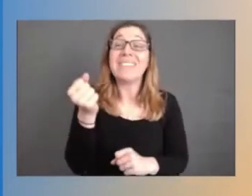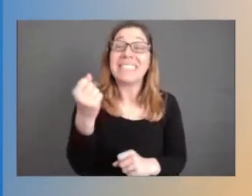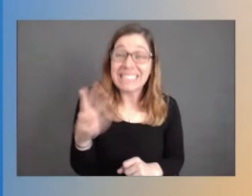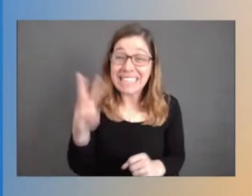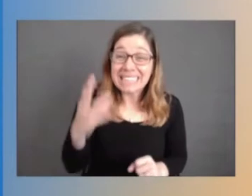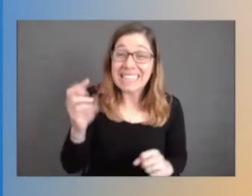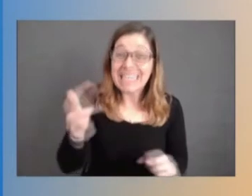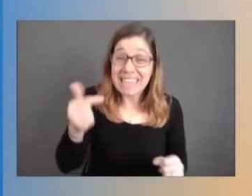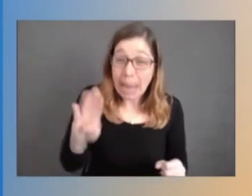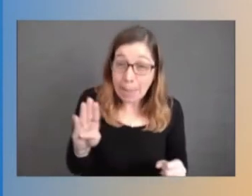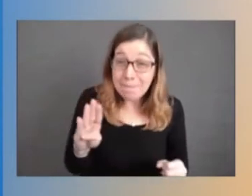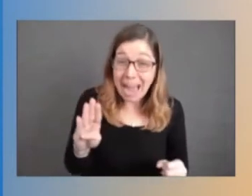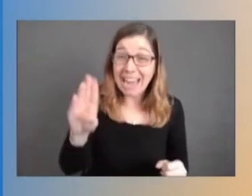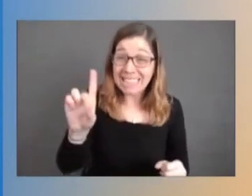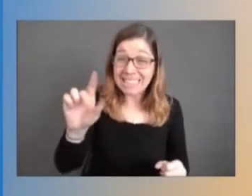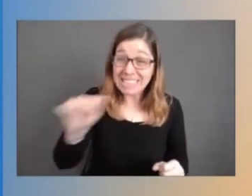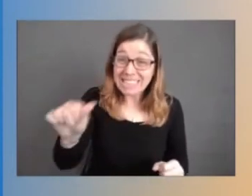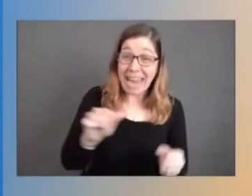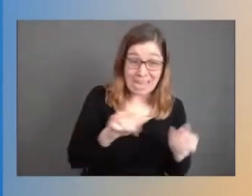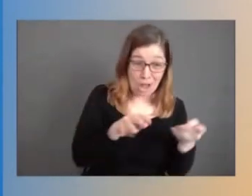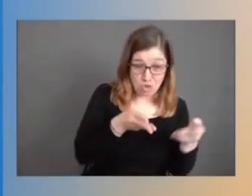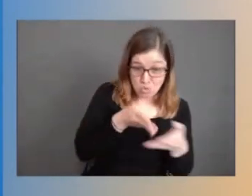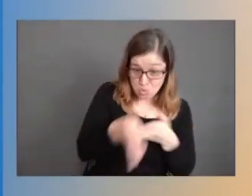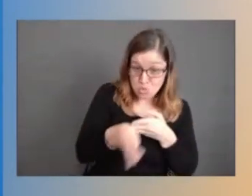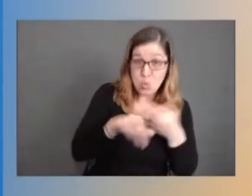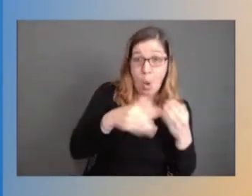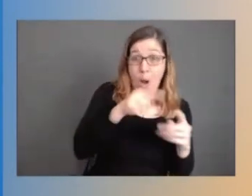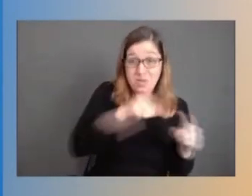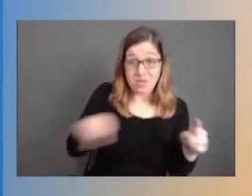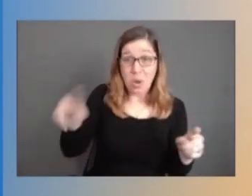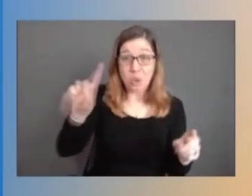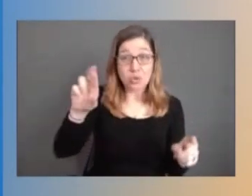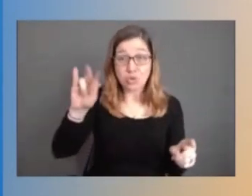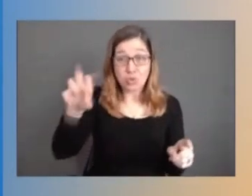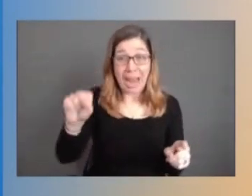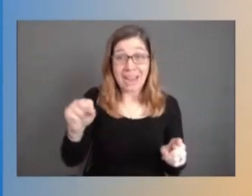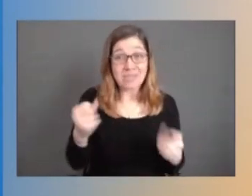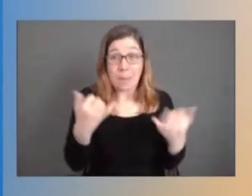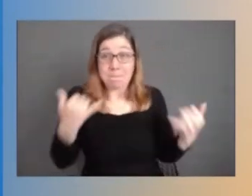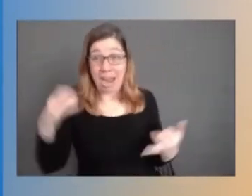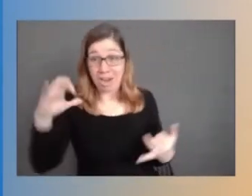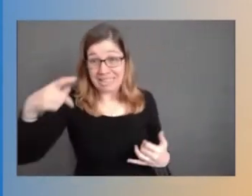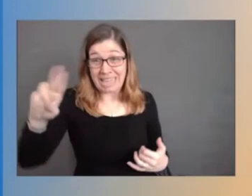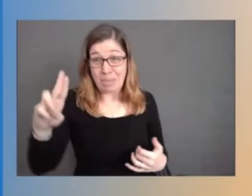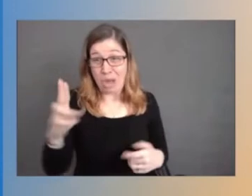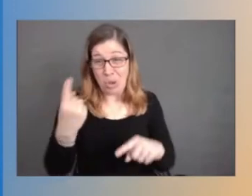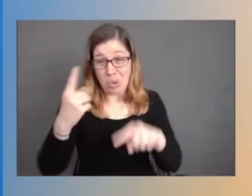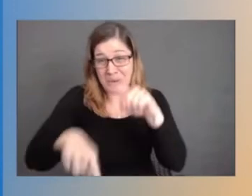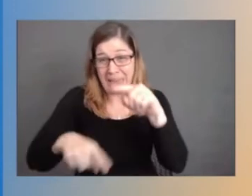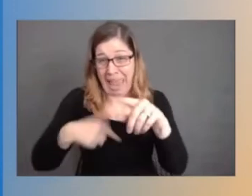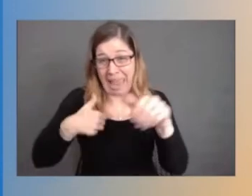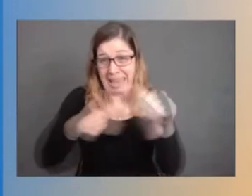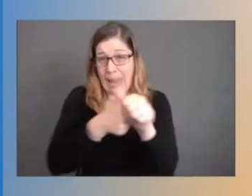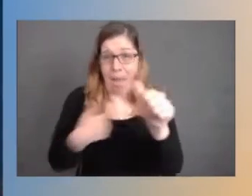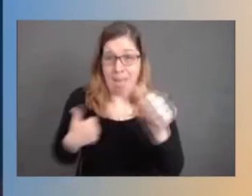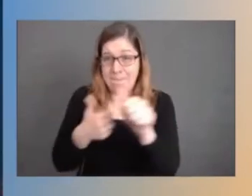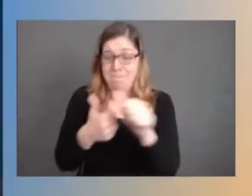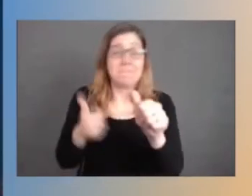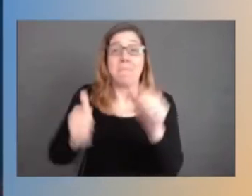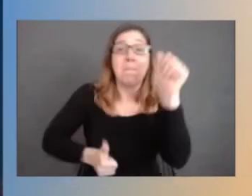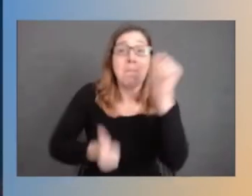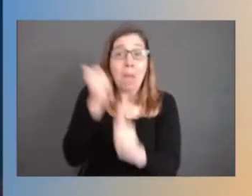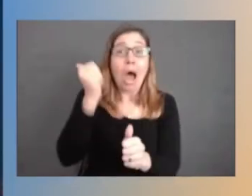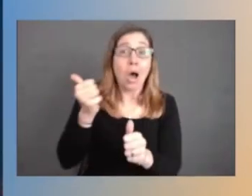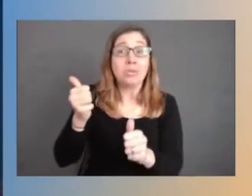drives. A modern CPU is just not going to keep up. You're going to burn most of your CPU just trying to do encryption. Mm-hmm. The other